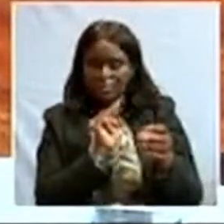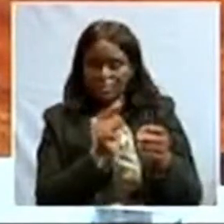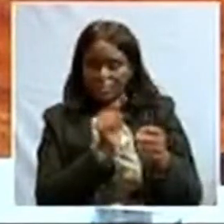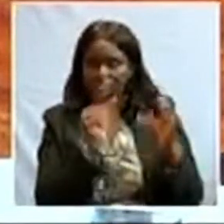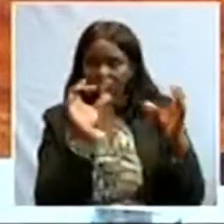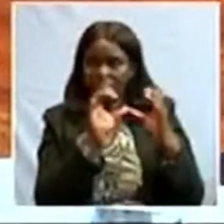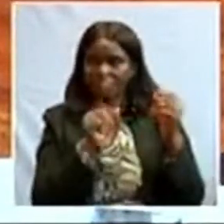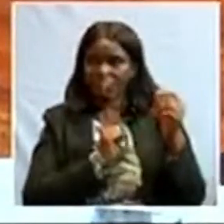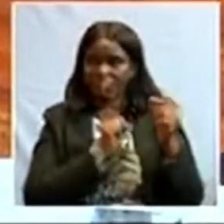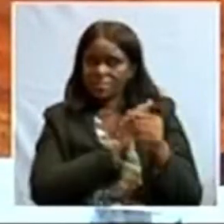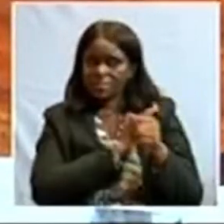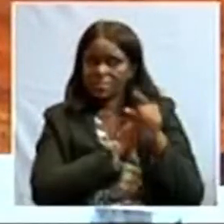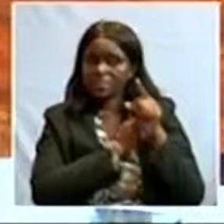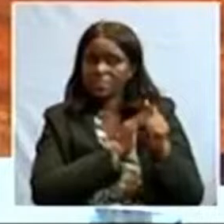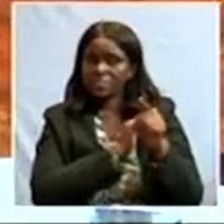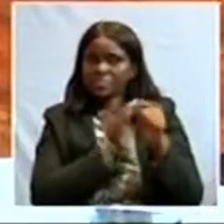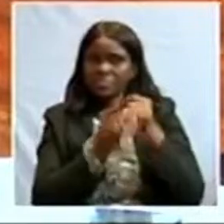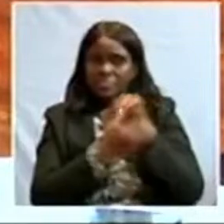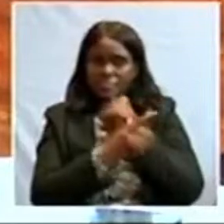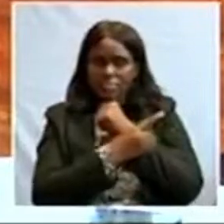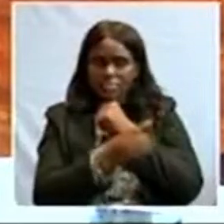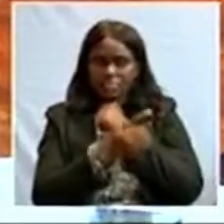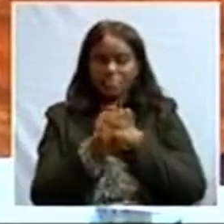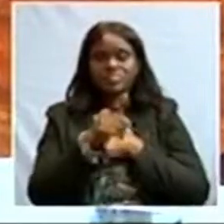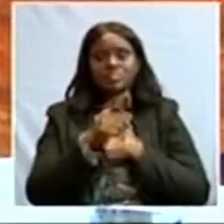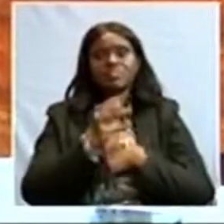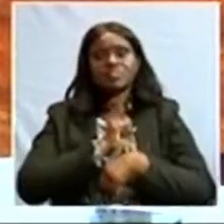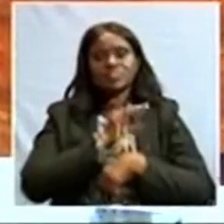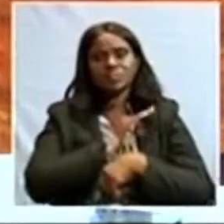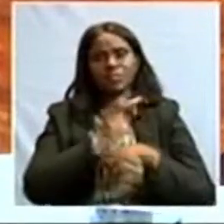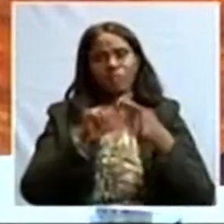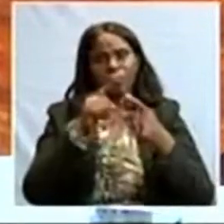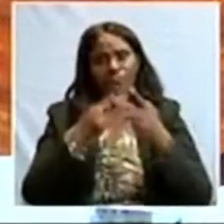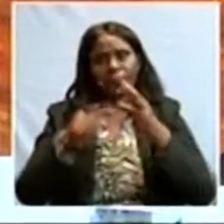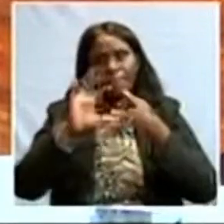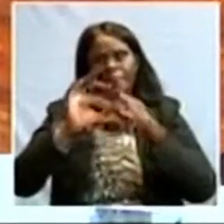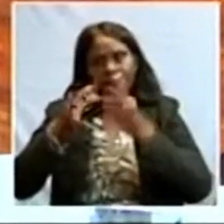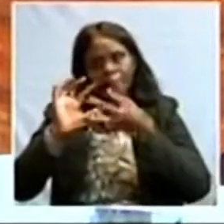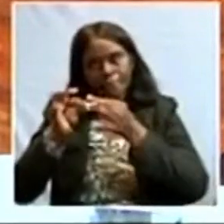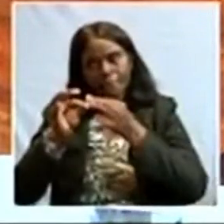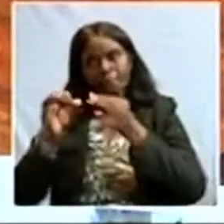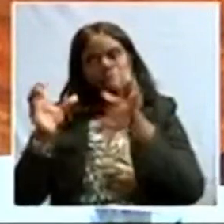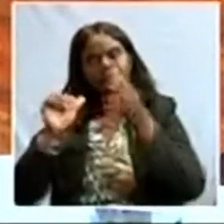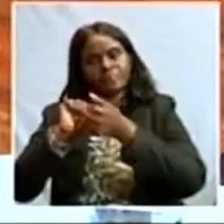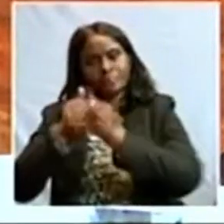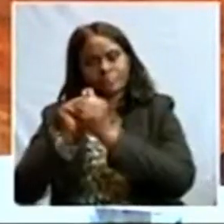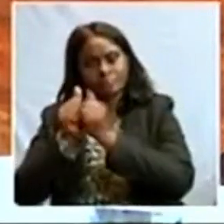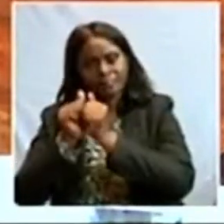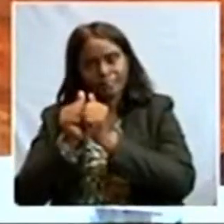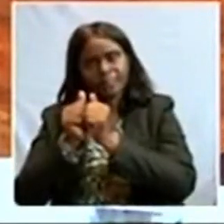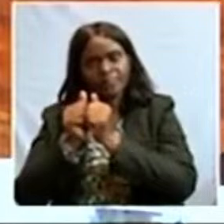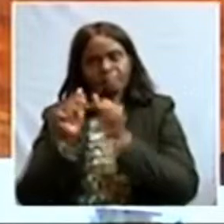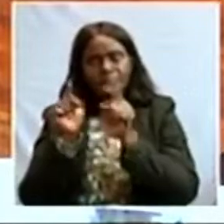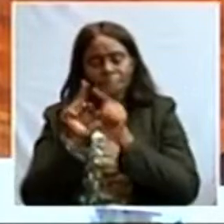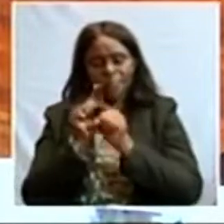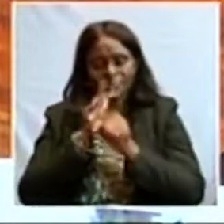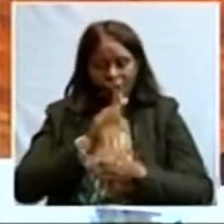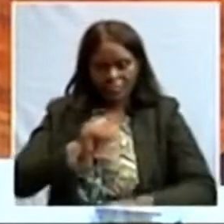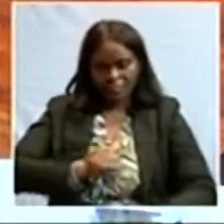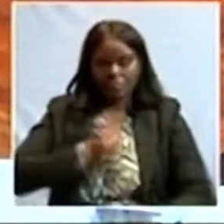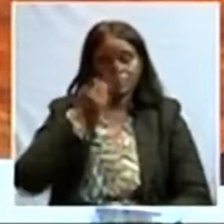staff, department staff, to coordinate sports. In my own